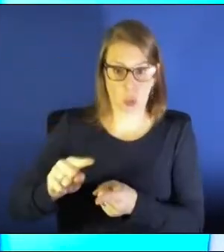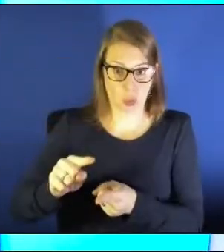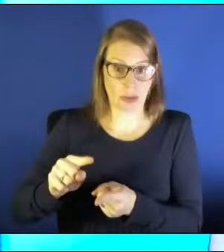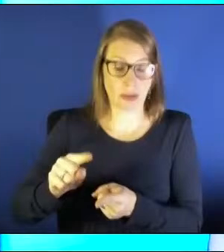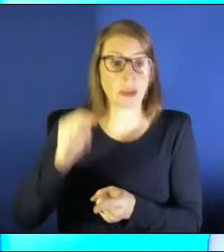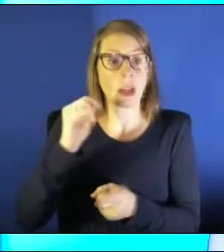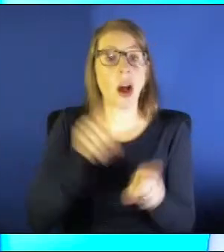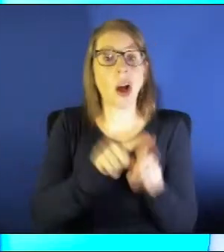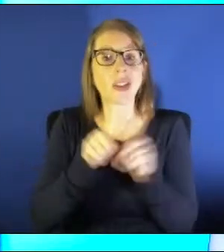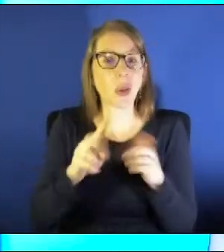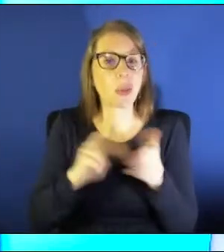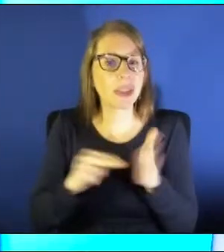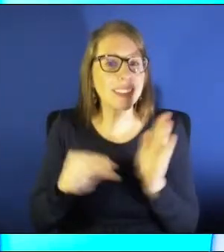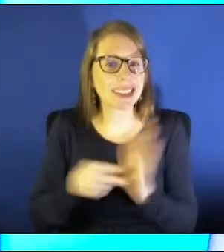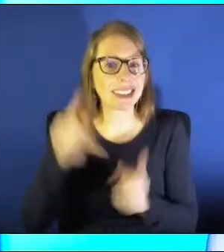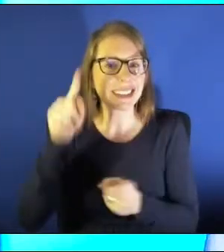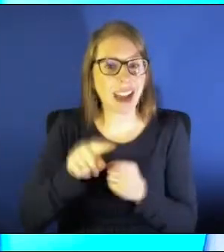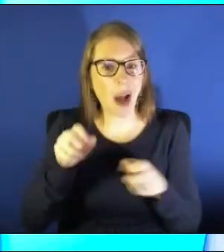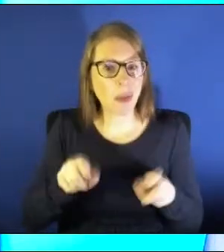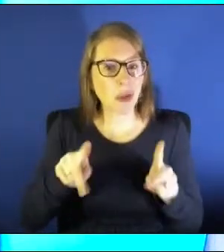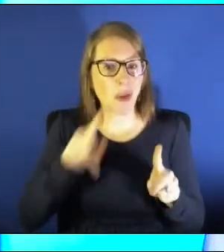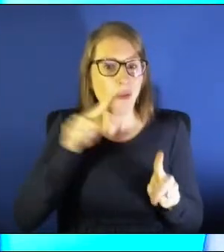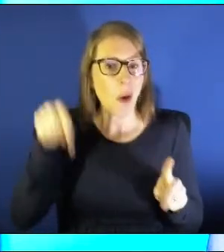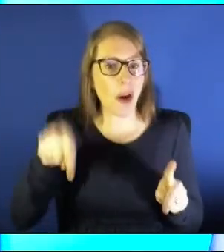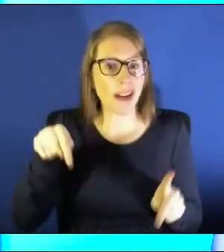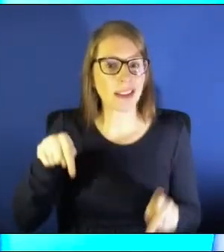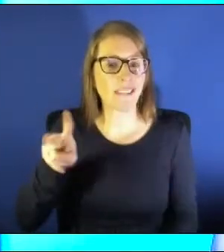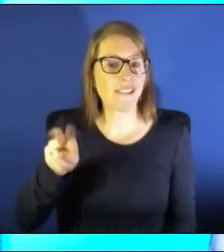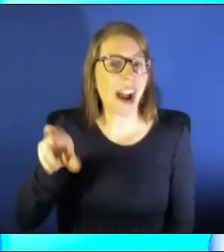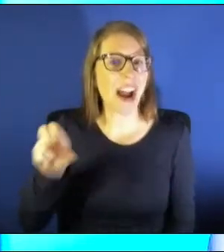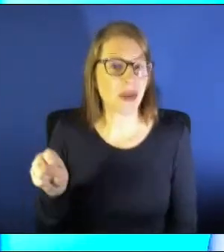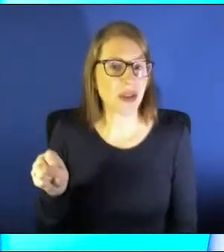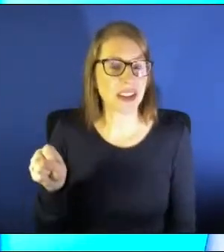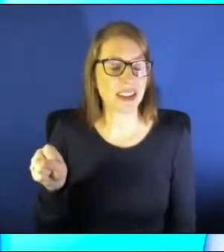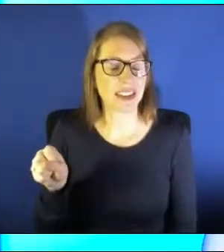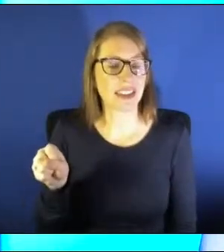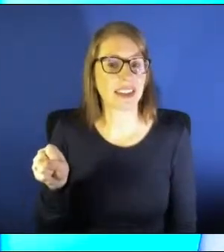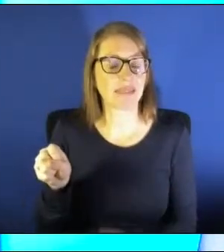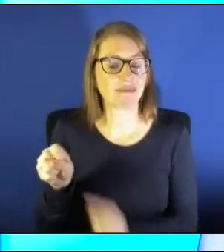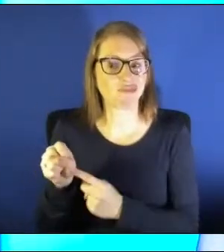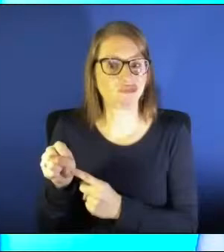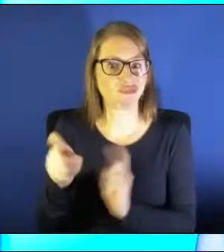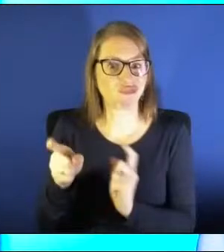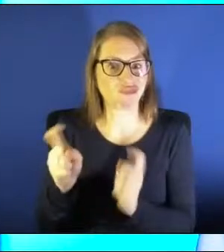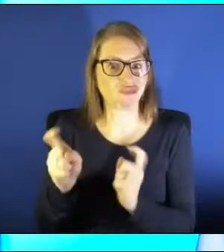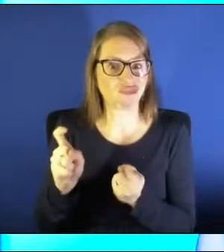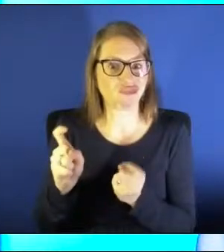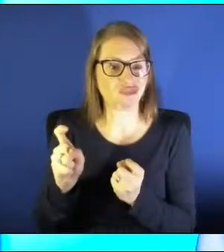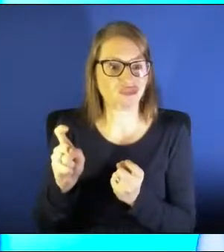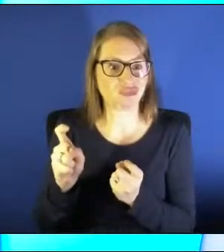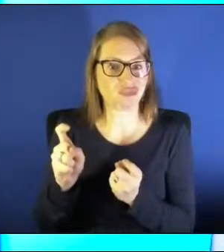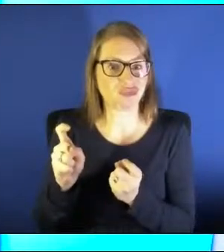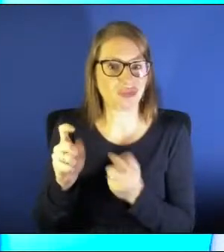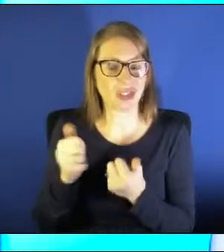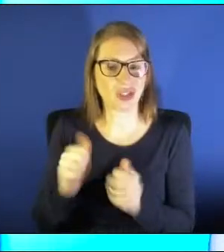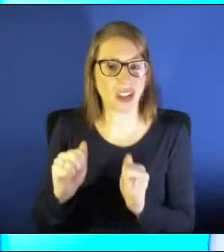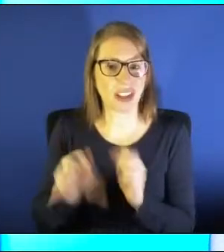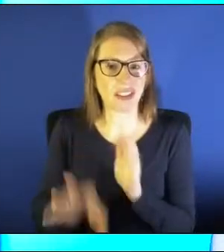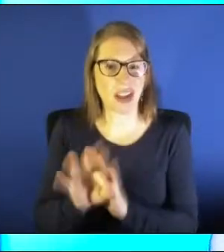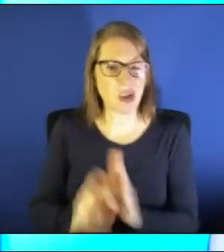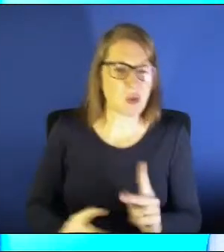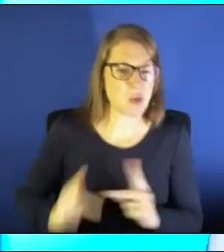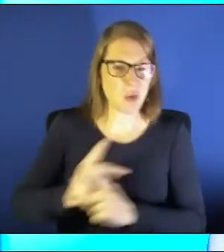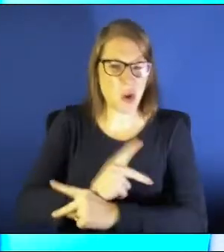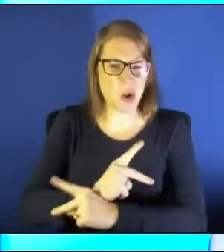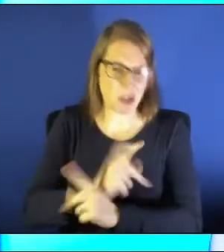the opportunity that this virus has to mutate and try to find a worsened form. Because remember,